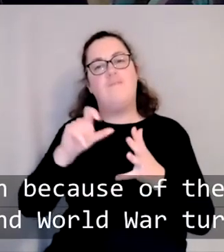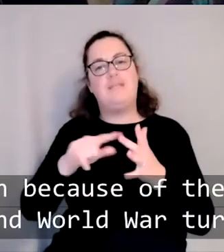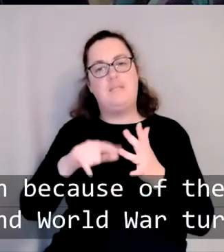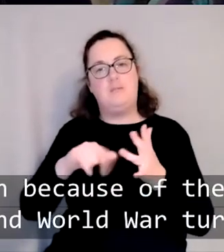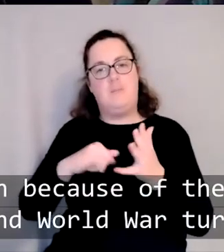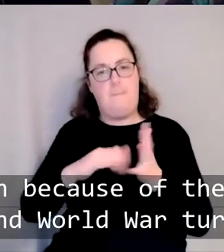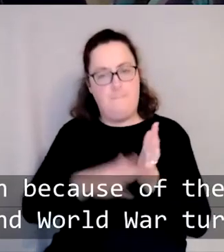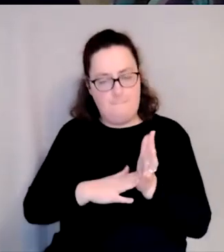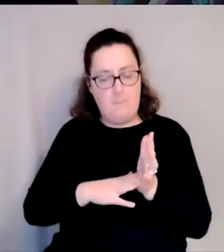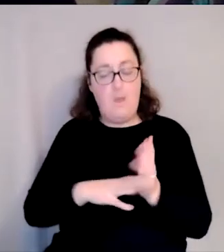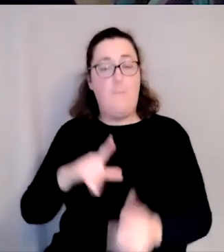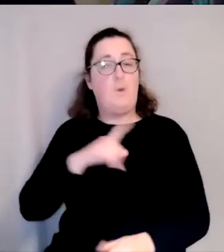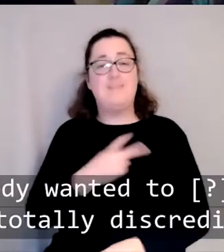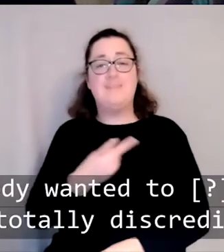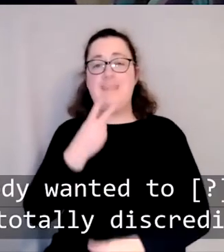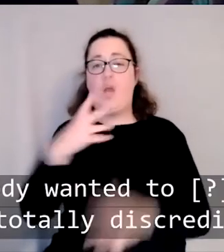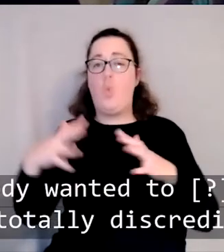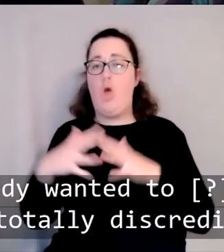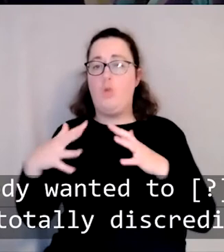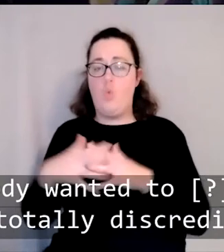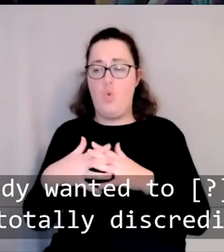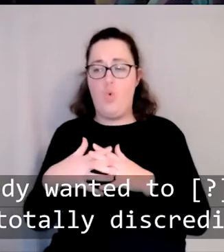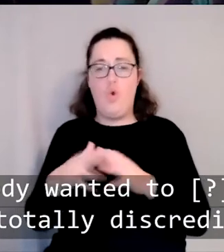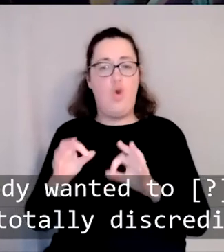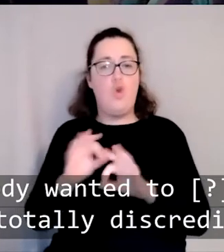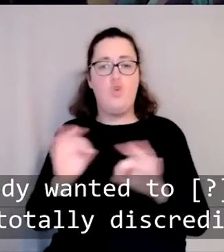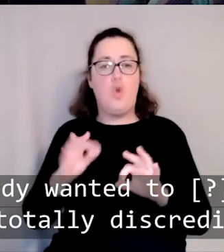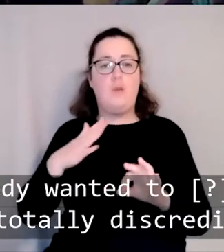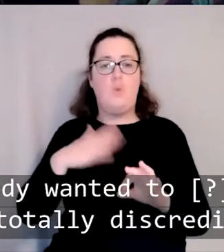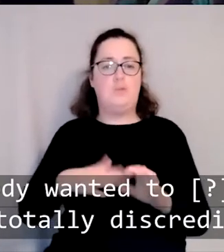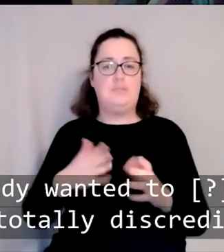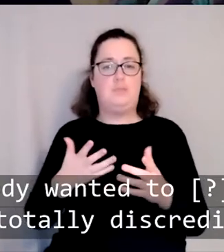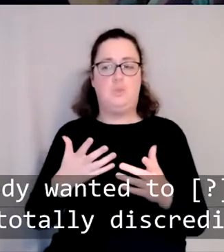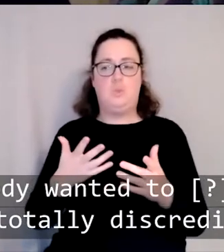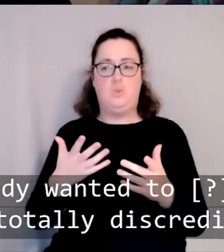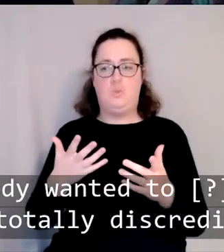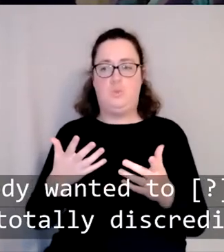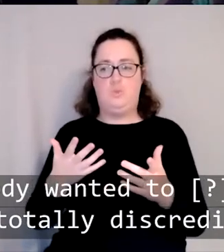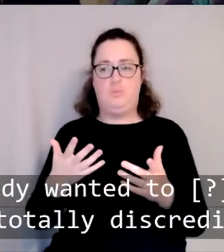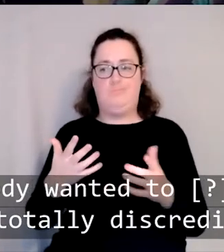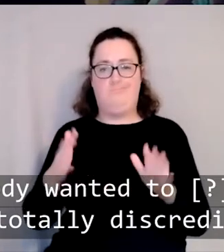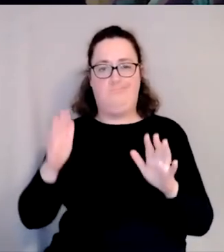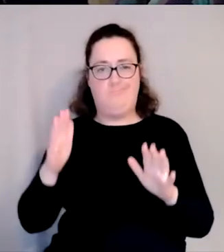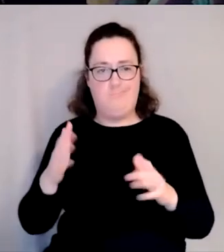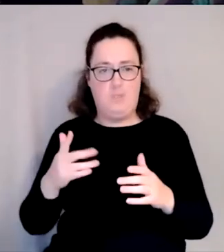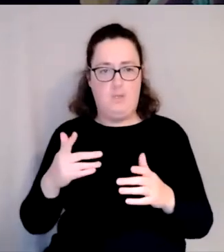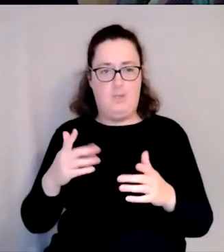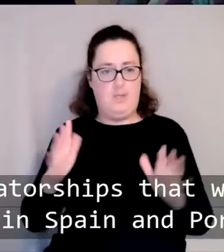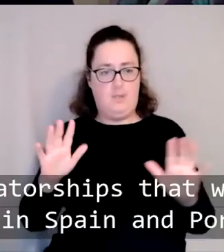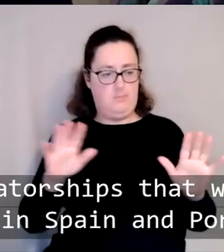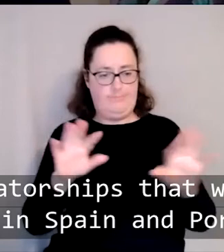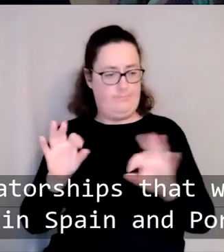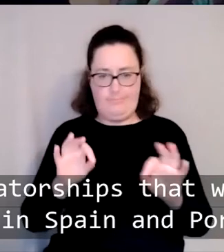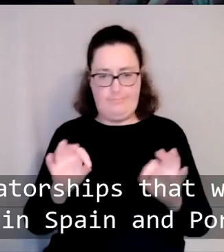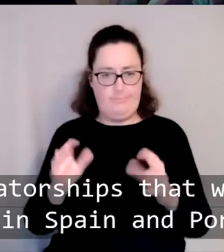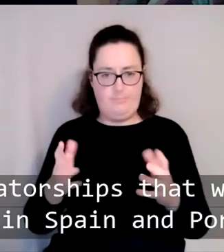War turned out, nobody wanted to own. I mean, it was sort of totally discredited. And